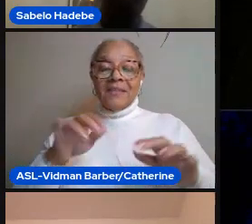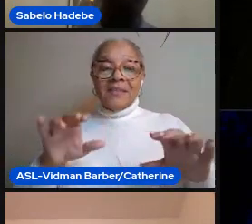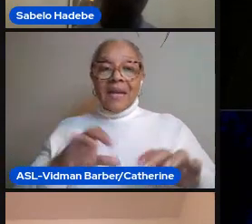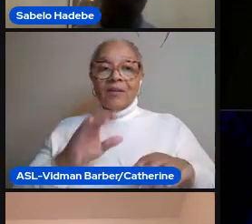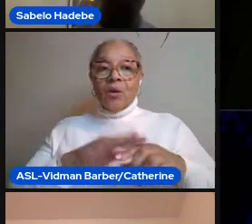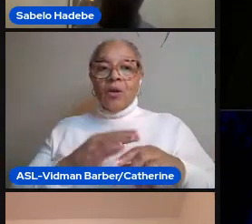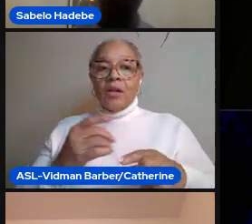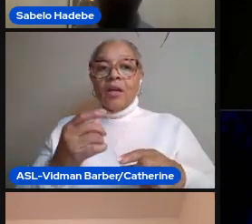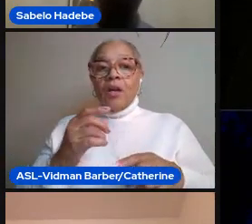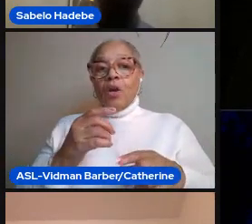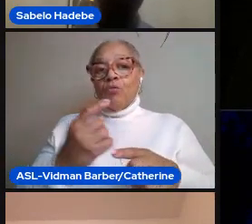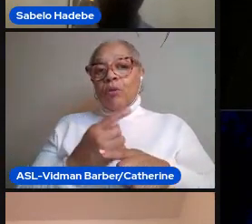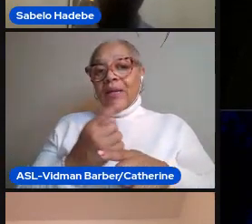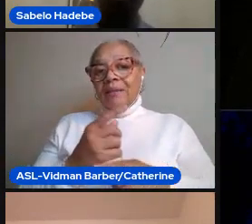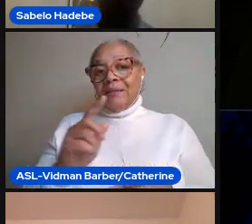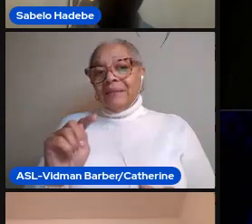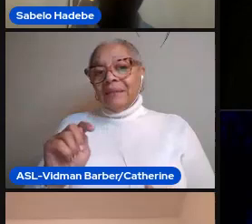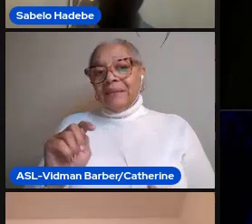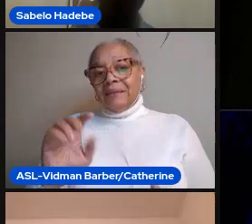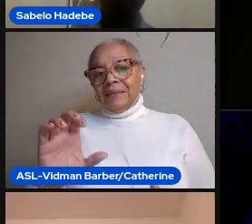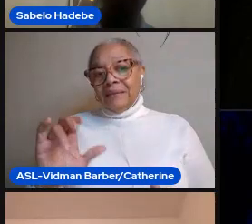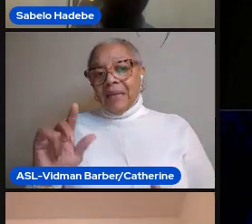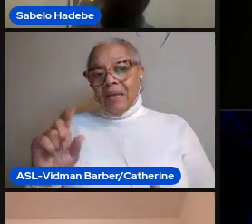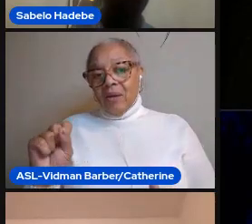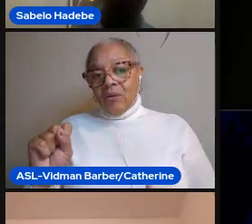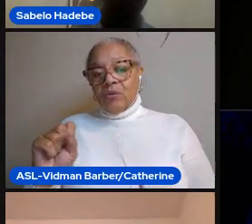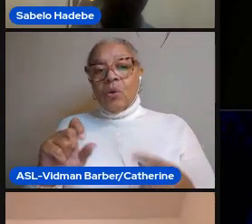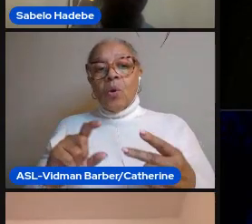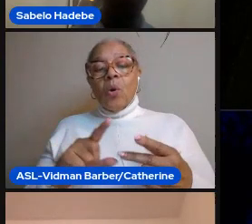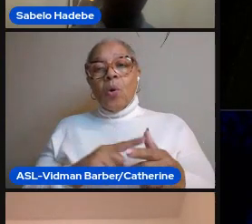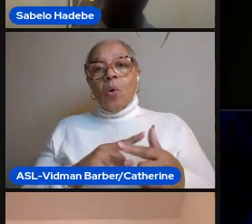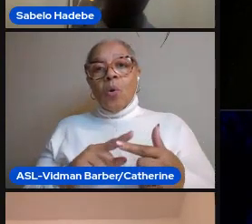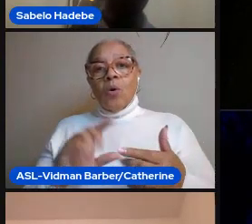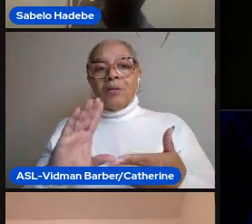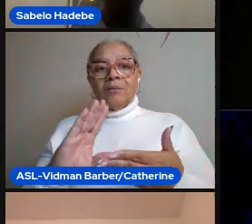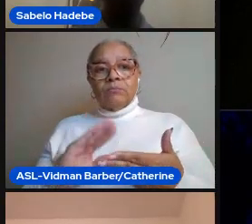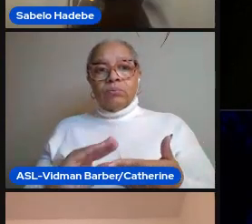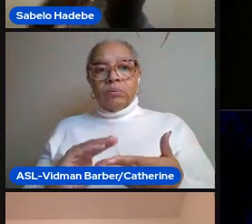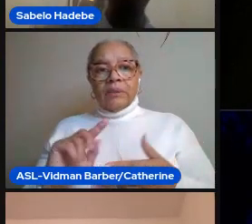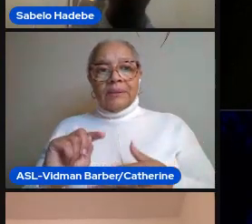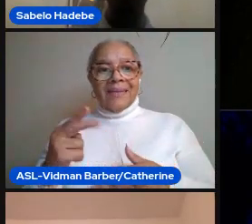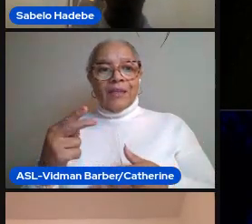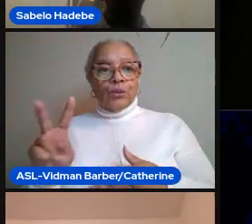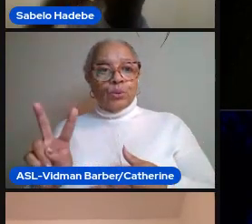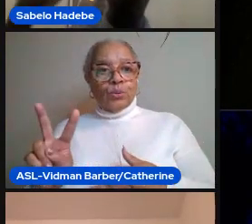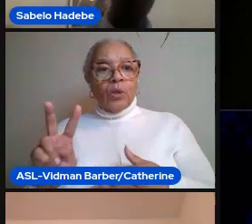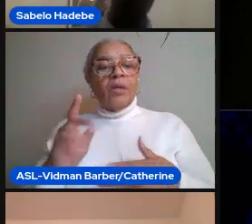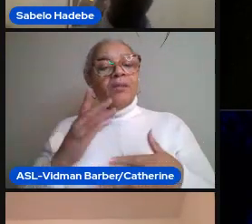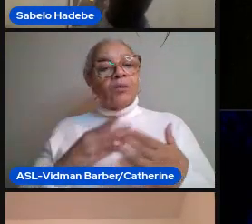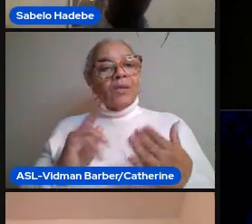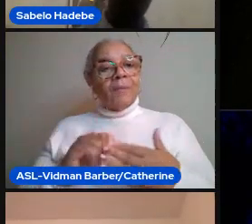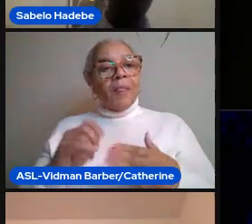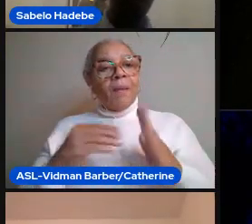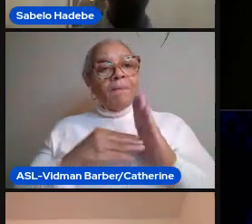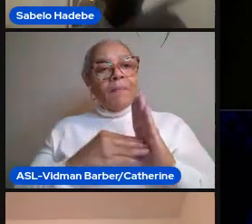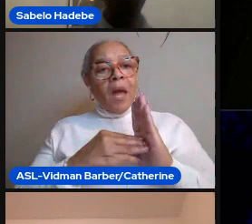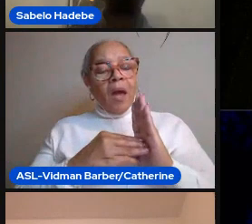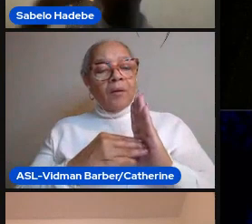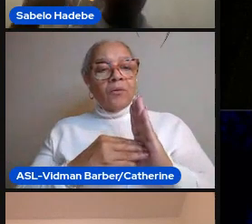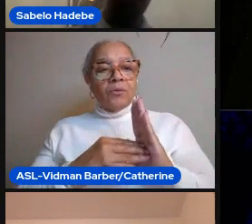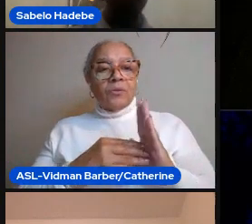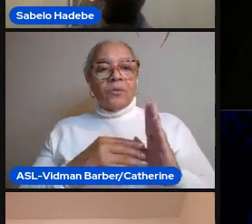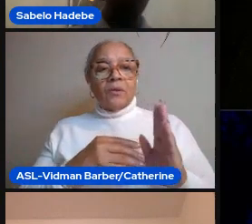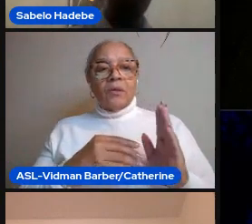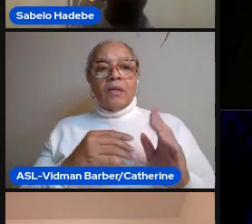T cells, for example, or it's suppressing Th2. So, and some of these models, they will go